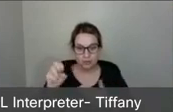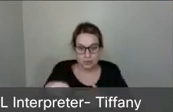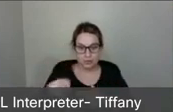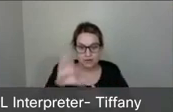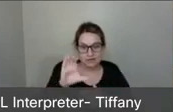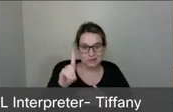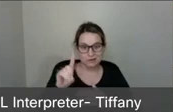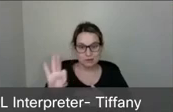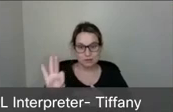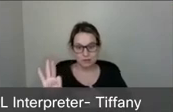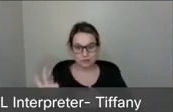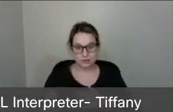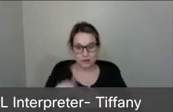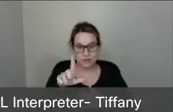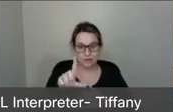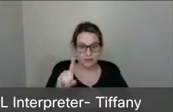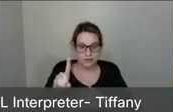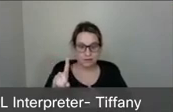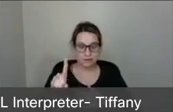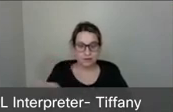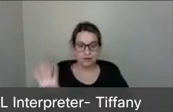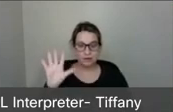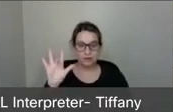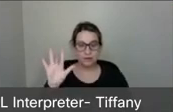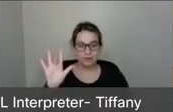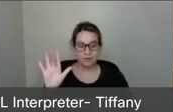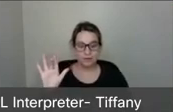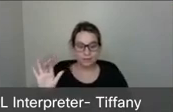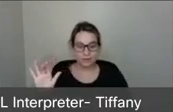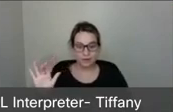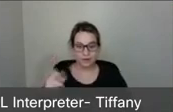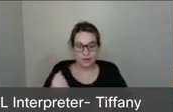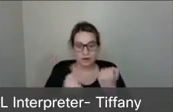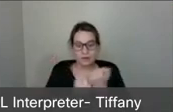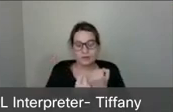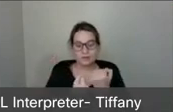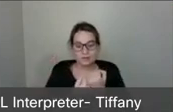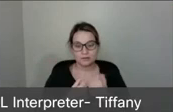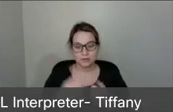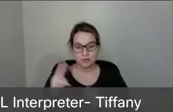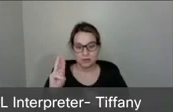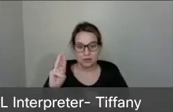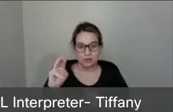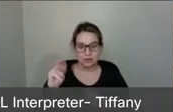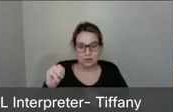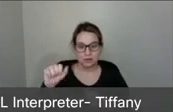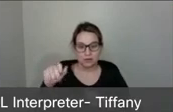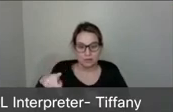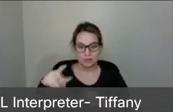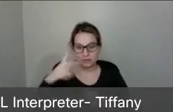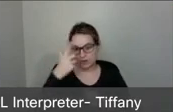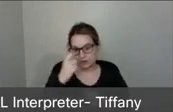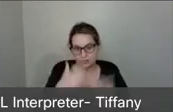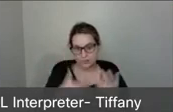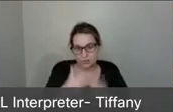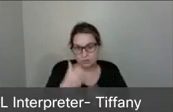9 and Legislative District 25. I support these maps because, for the most part,